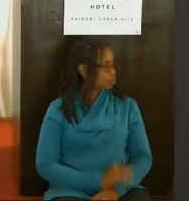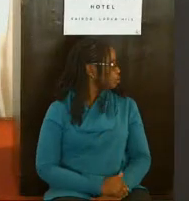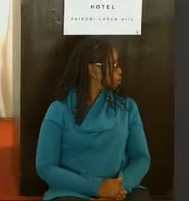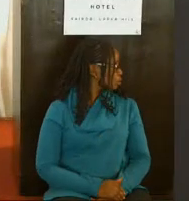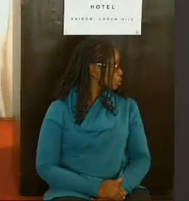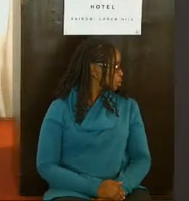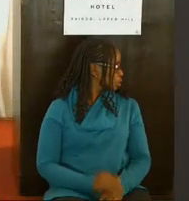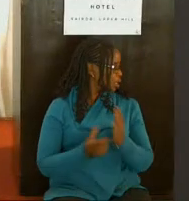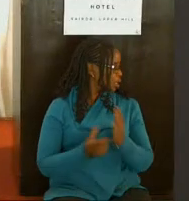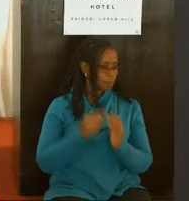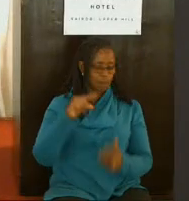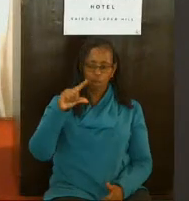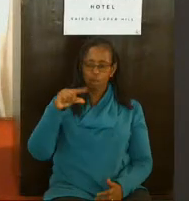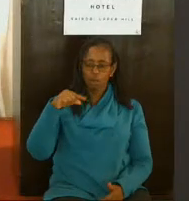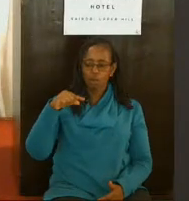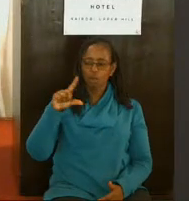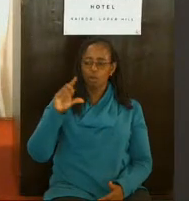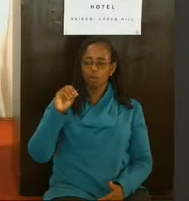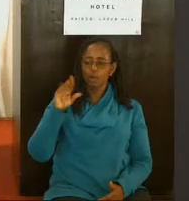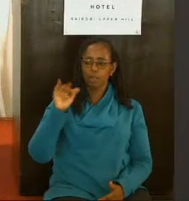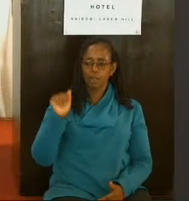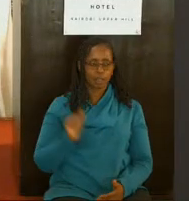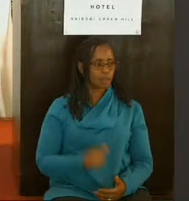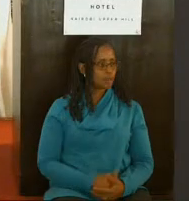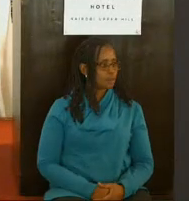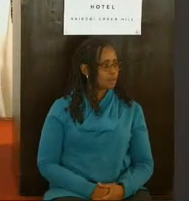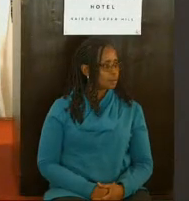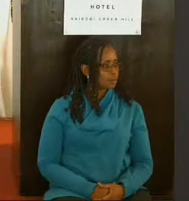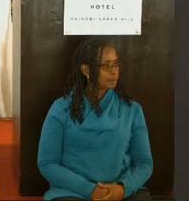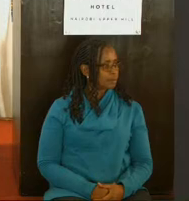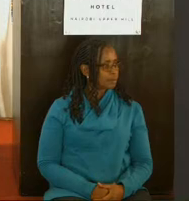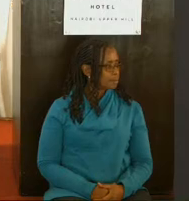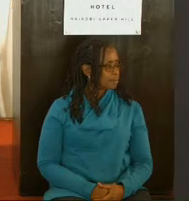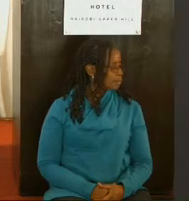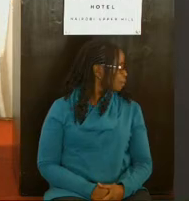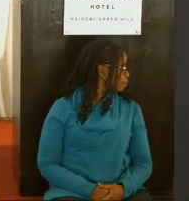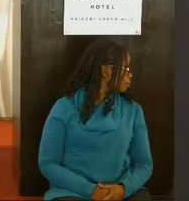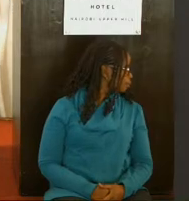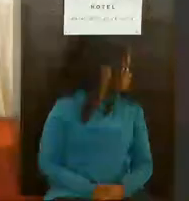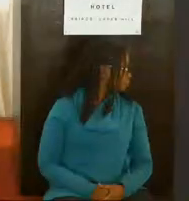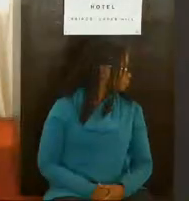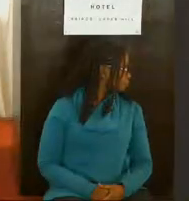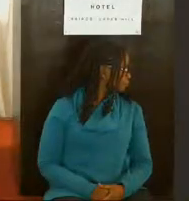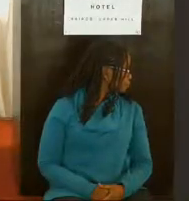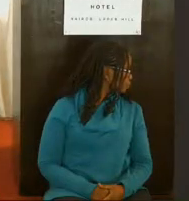Gloria Gloria please join us on the podium caribusana